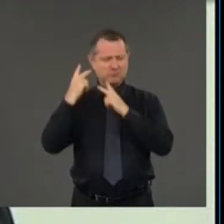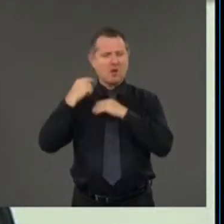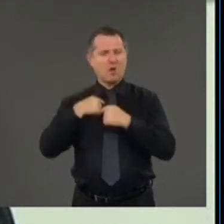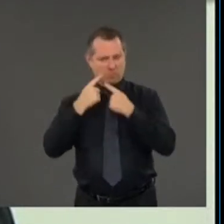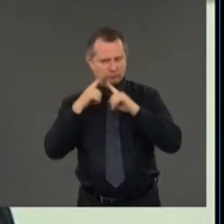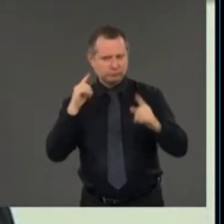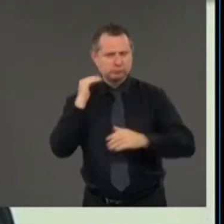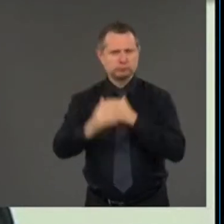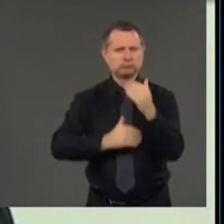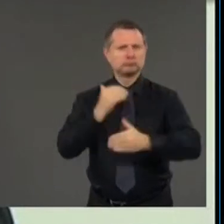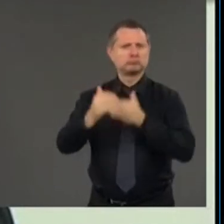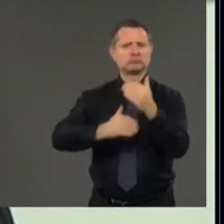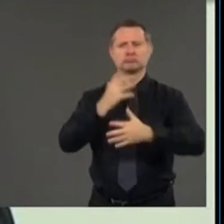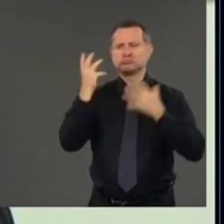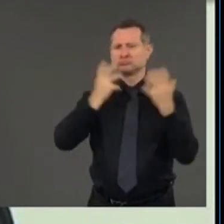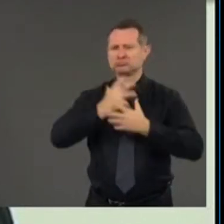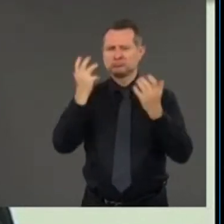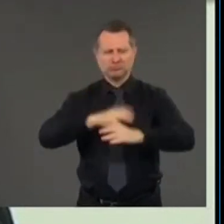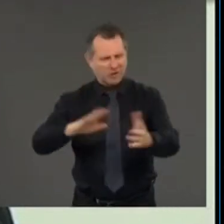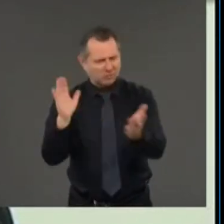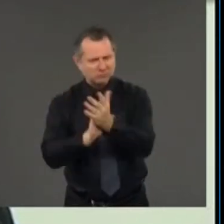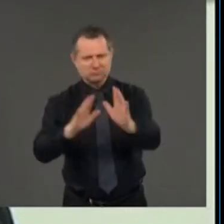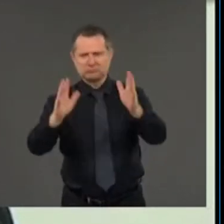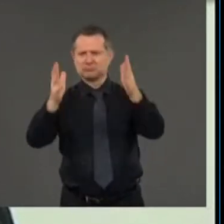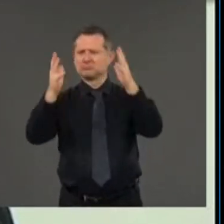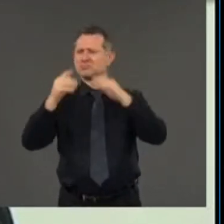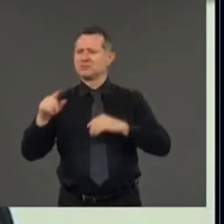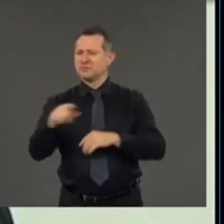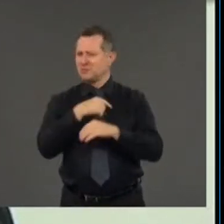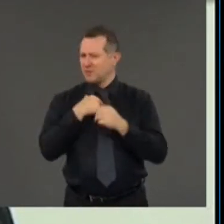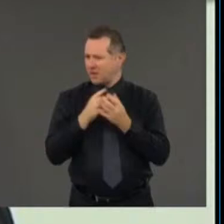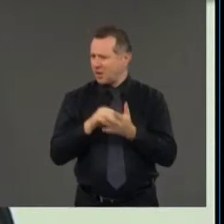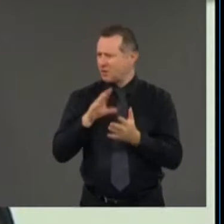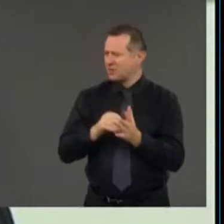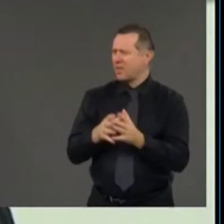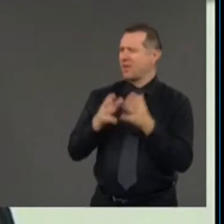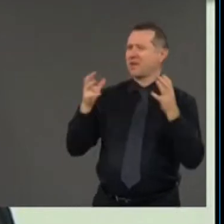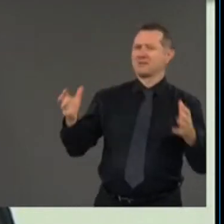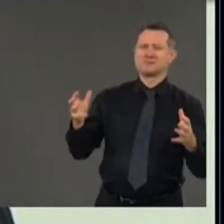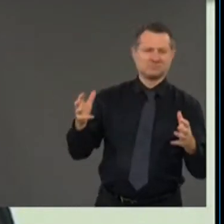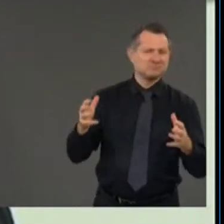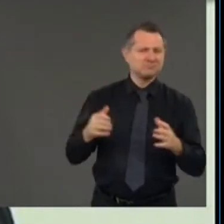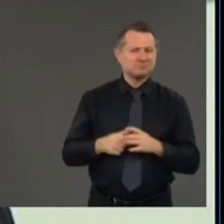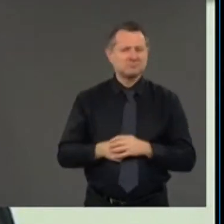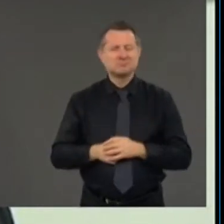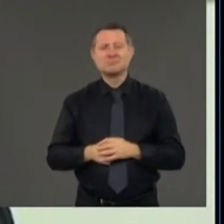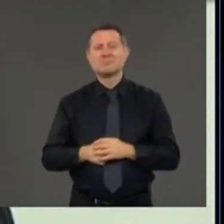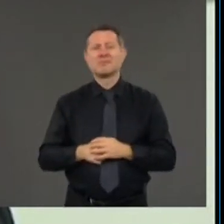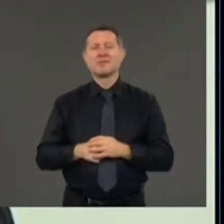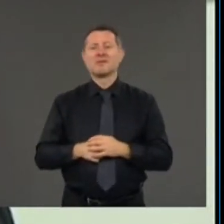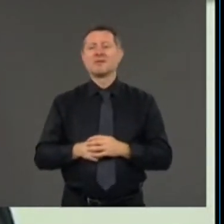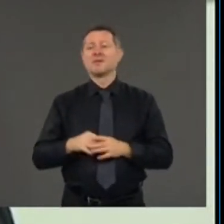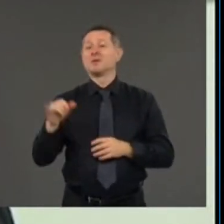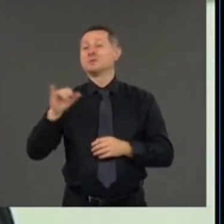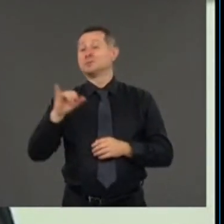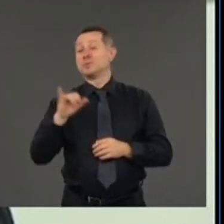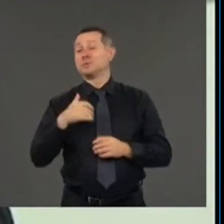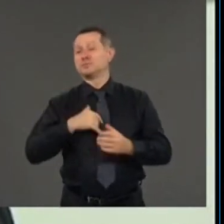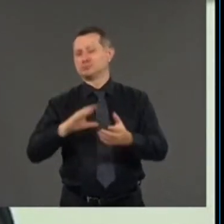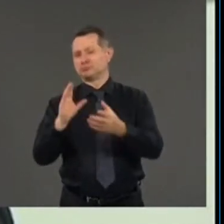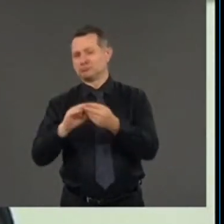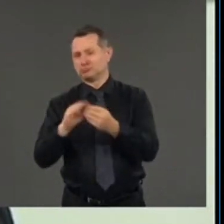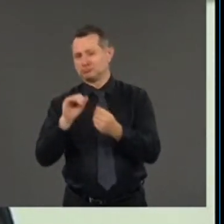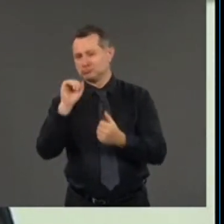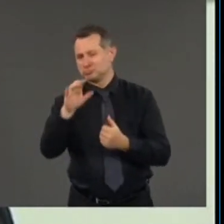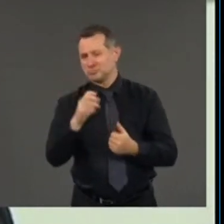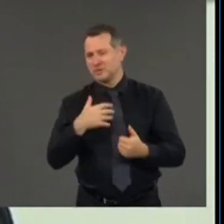history over the last number of months. And obviously we have learned a lot, as the Commissioner said. I also want to say special